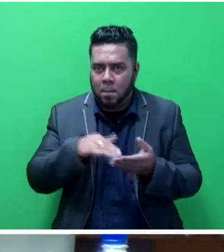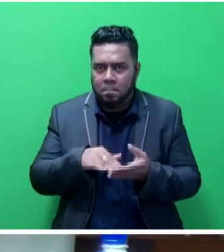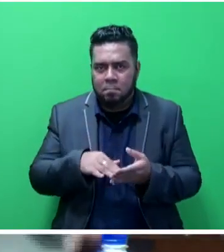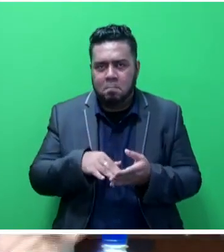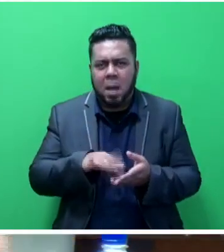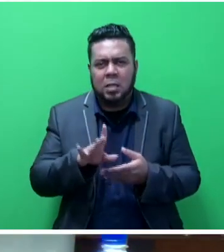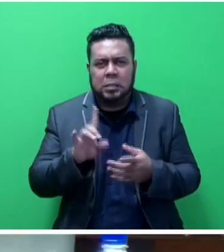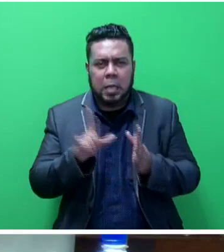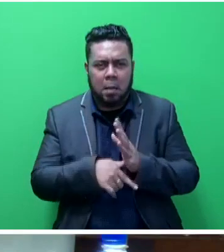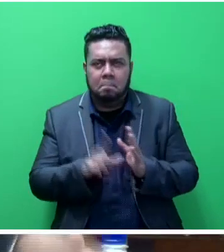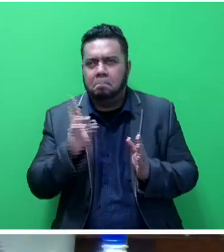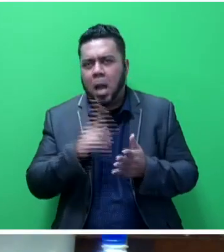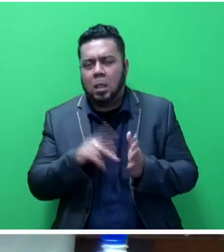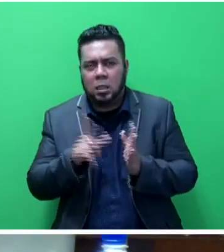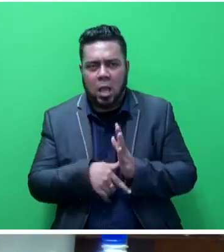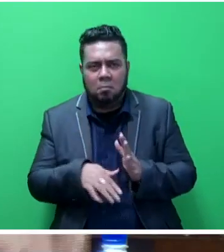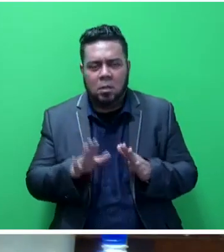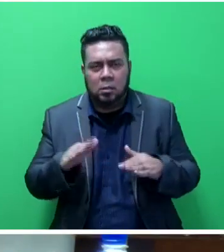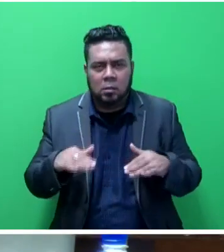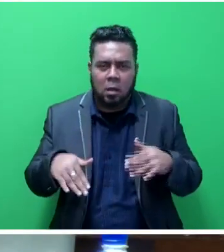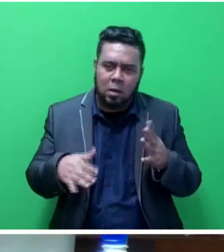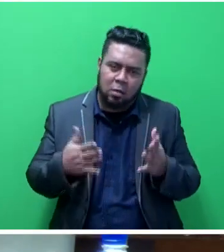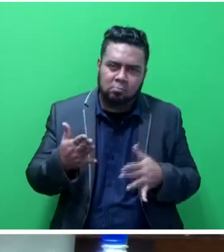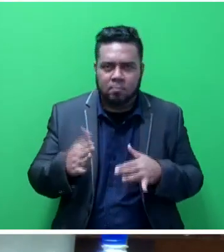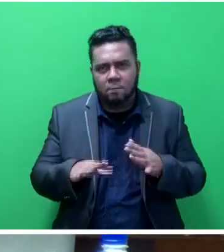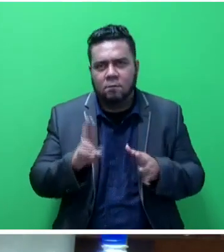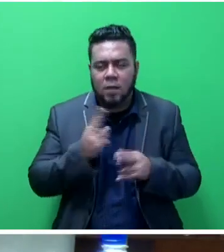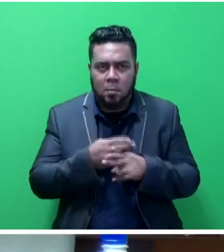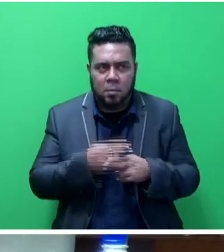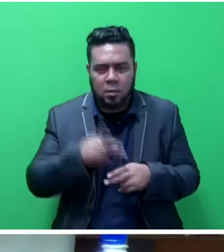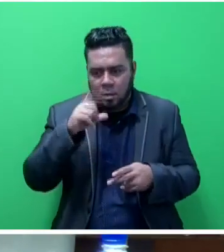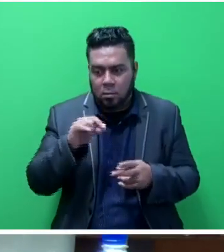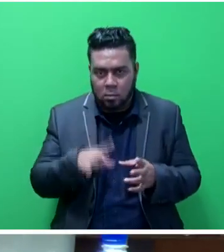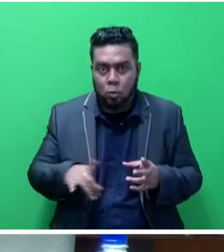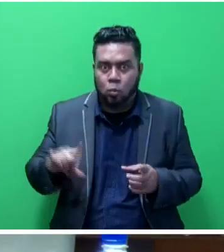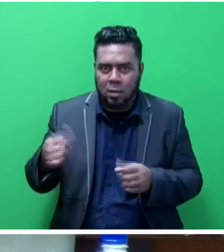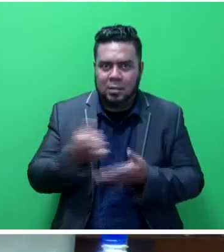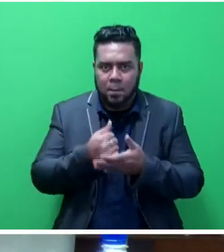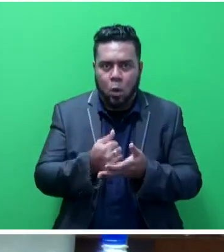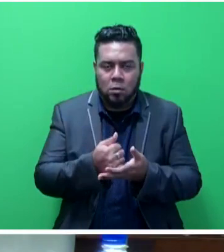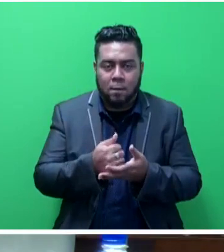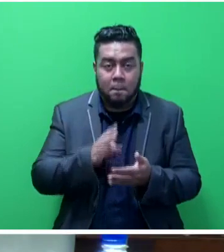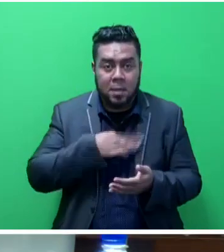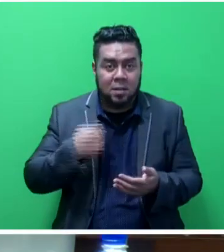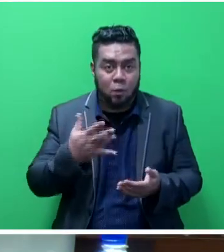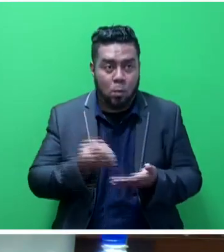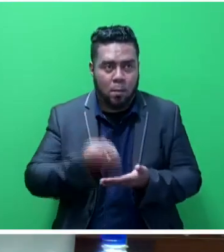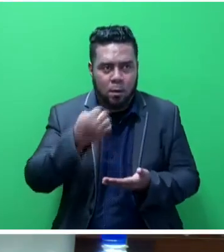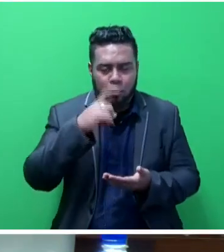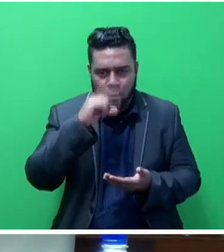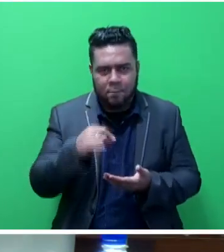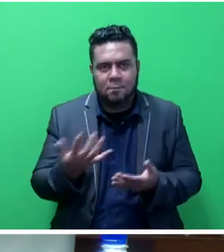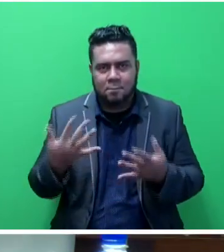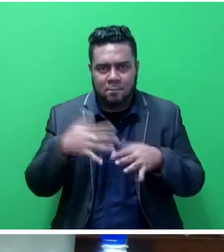pastime, part-time, laser farmers. They can opt to pick up the support provided by the Minister for Economy to get the